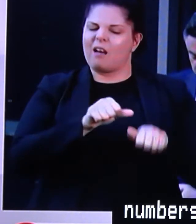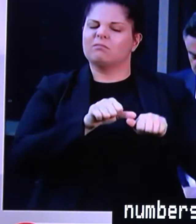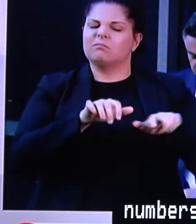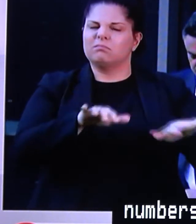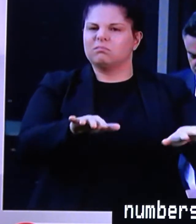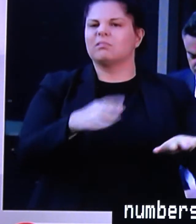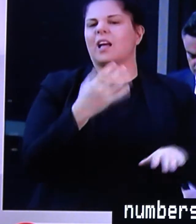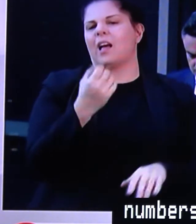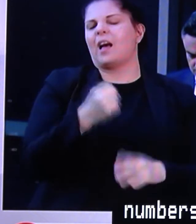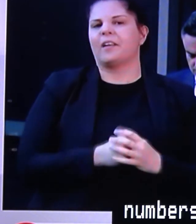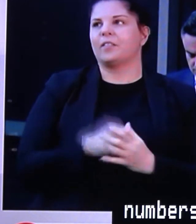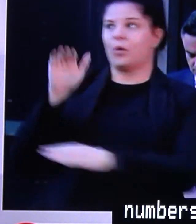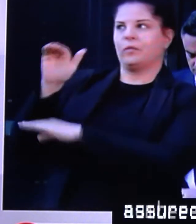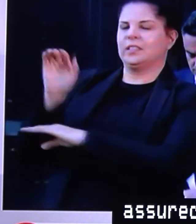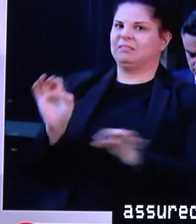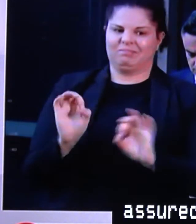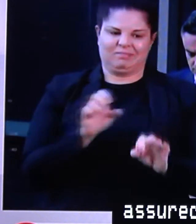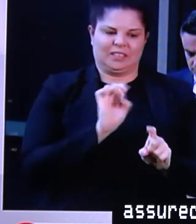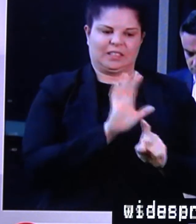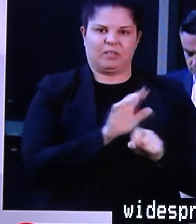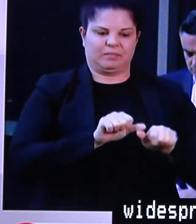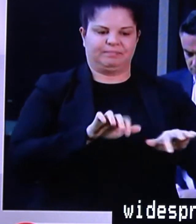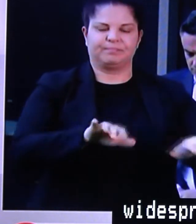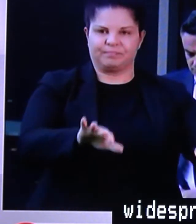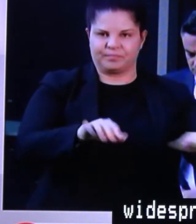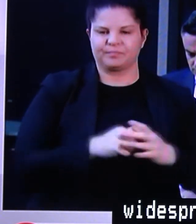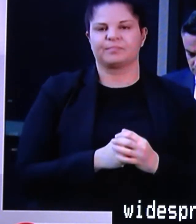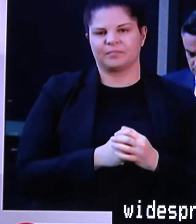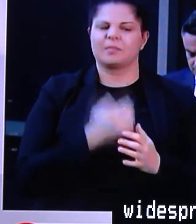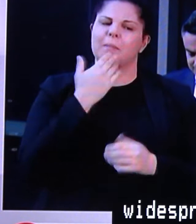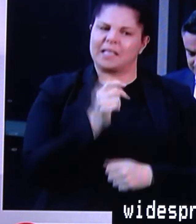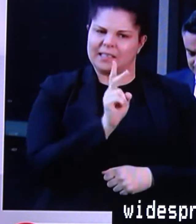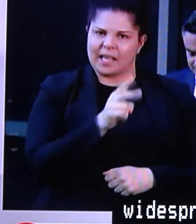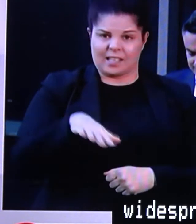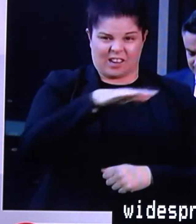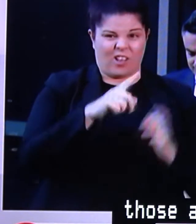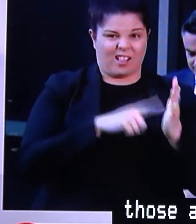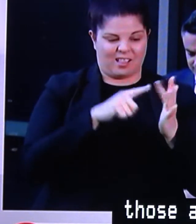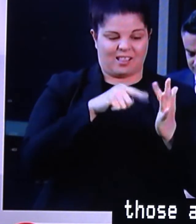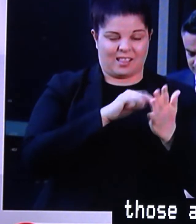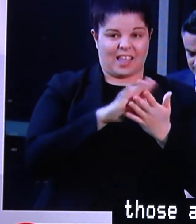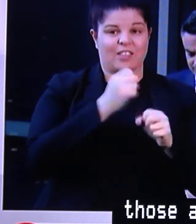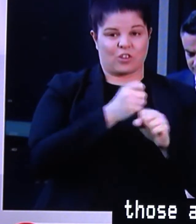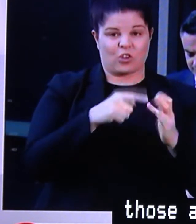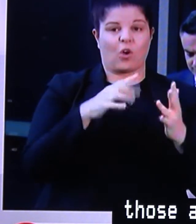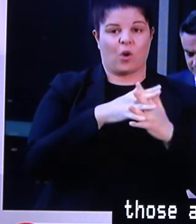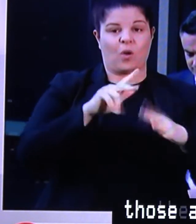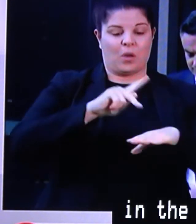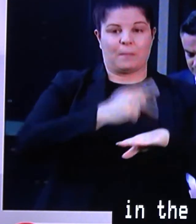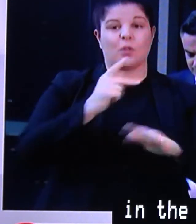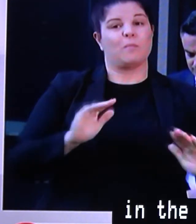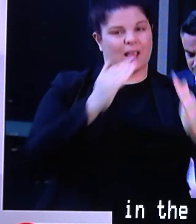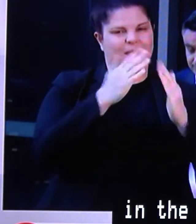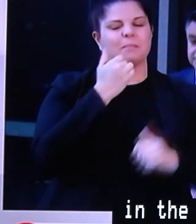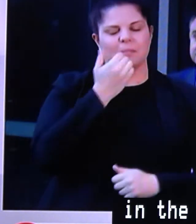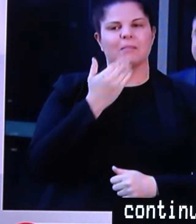But again, we urge people in Lithgow and Blue Mountains to continue to come forward and get tested. There's several new areas